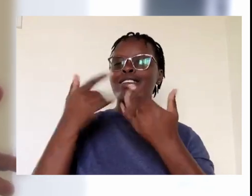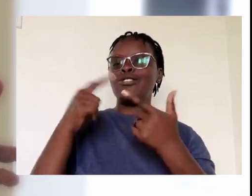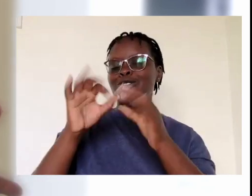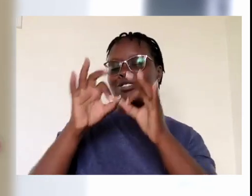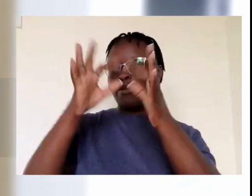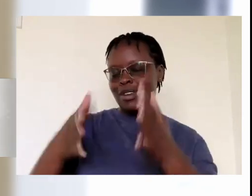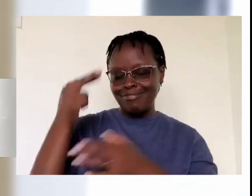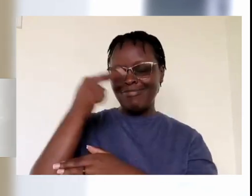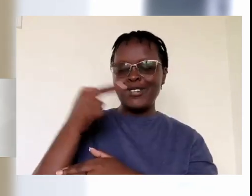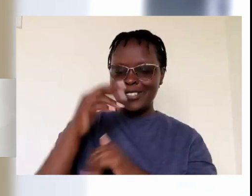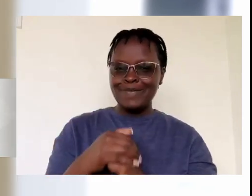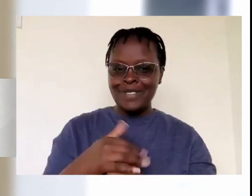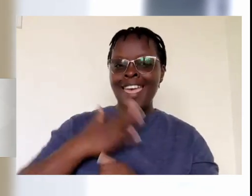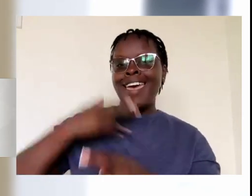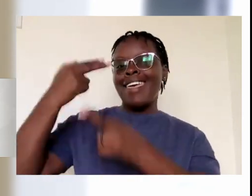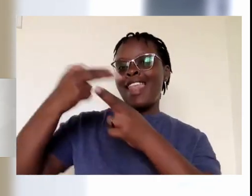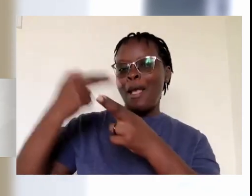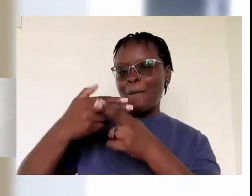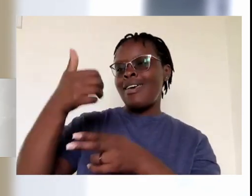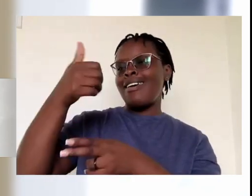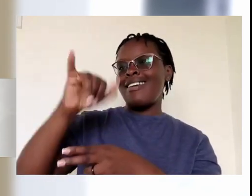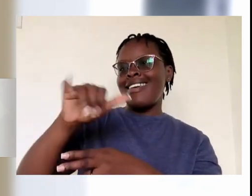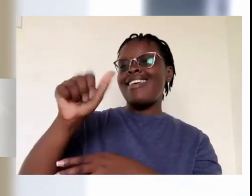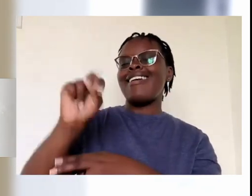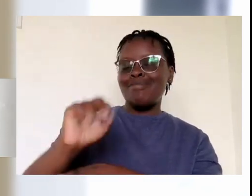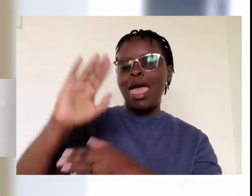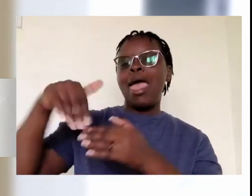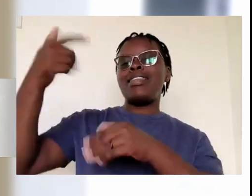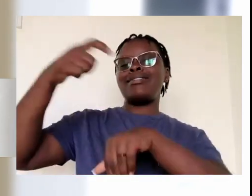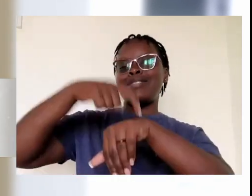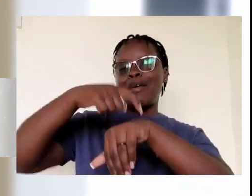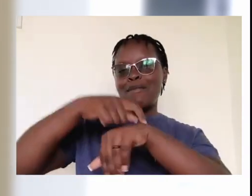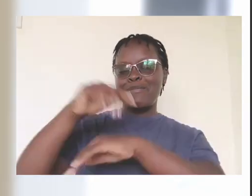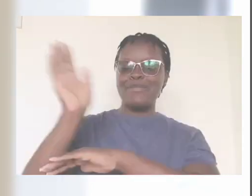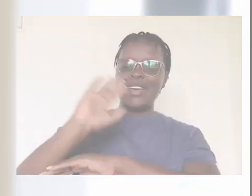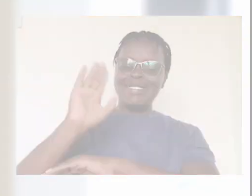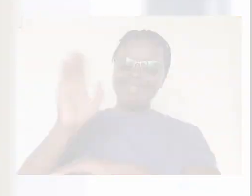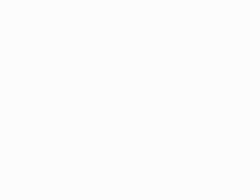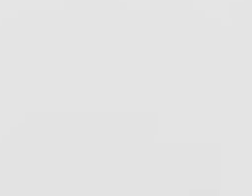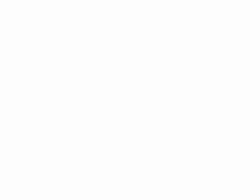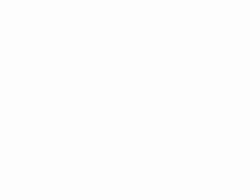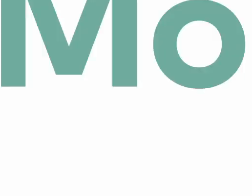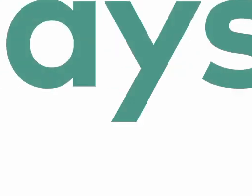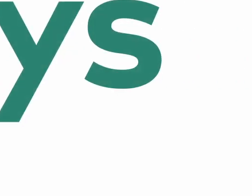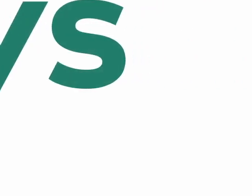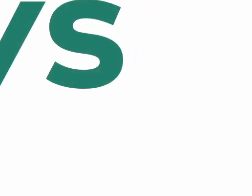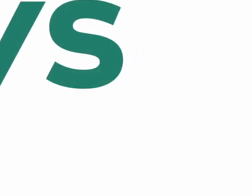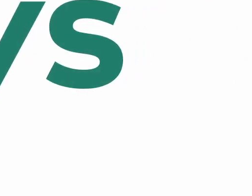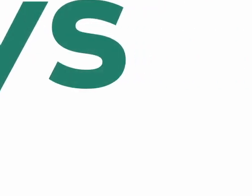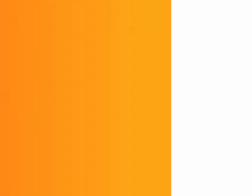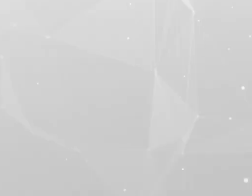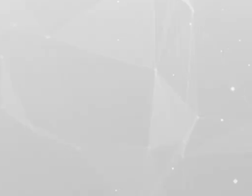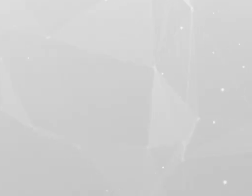thanks to our sign language interpreter, Ms. Rose Omolo. My name is Ian Ofula. Until next time, goodbye. EdTech